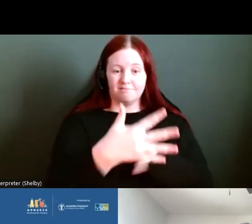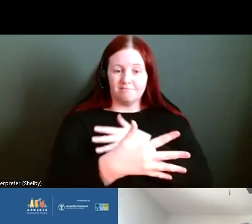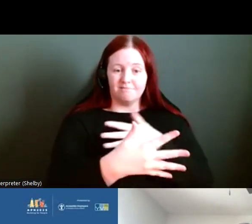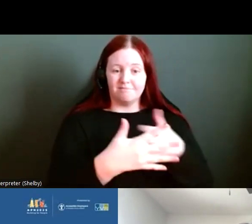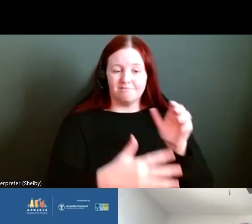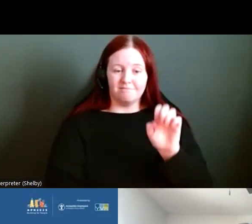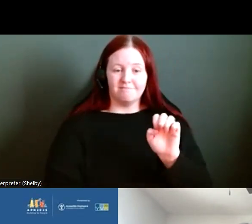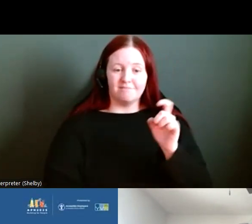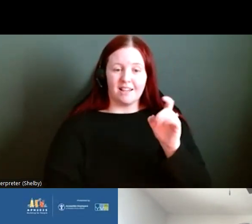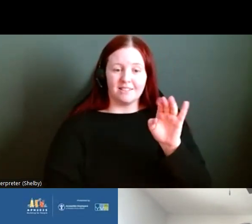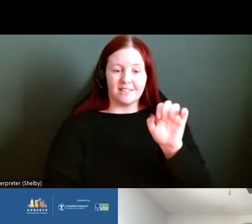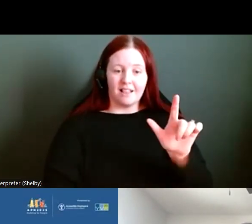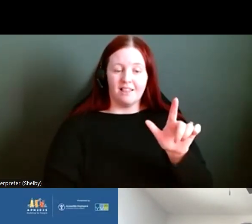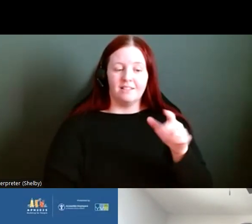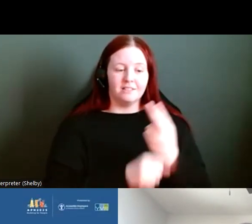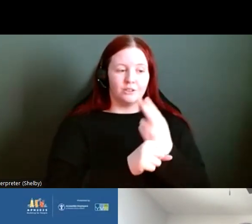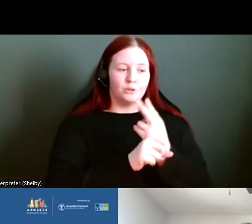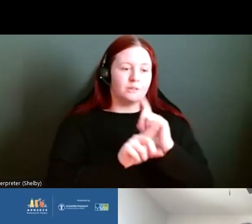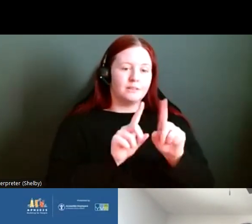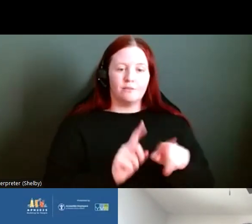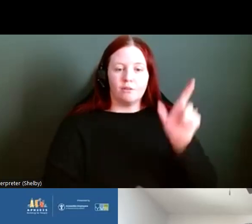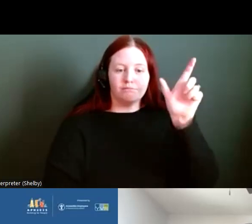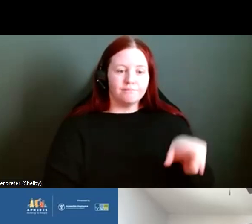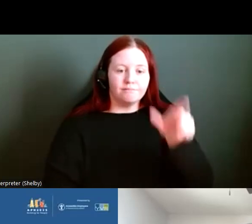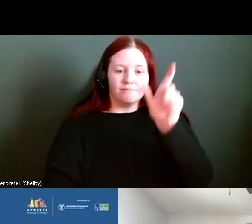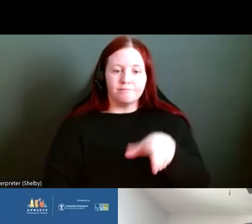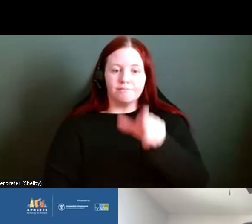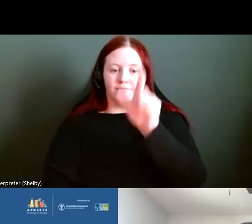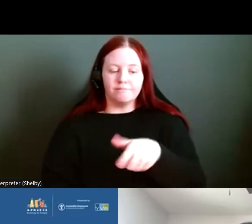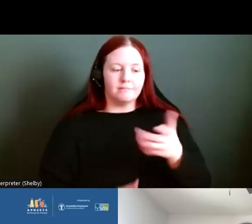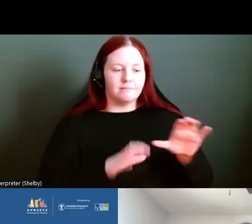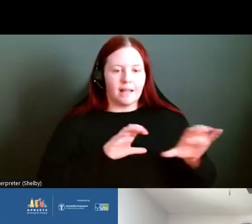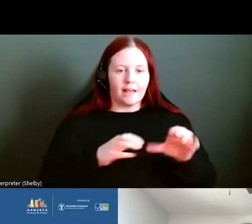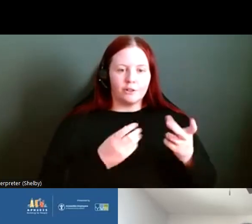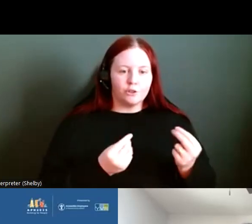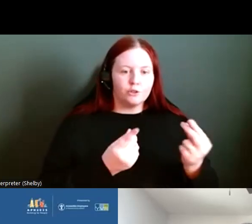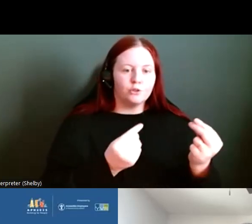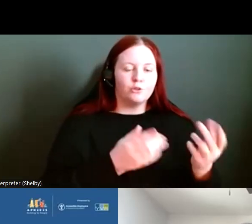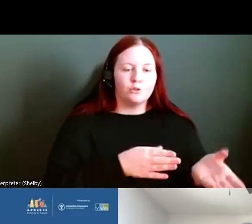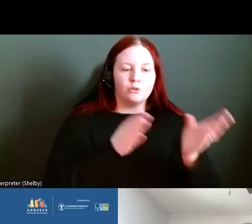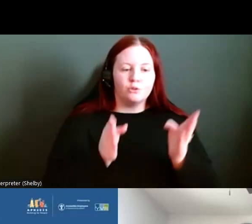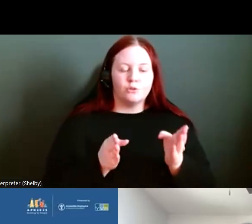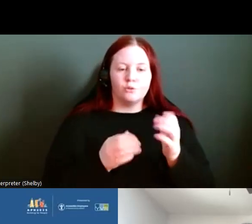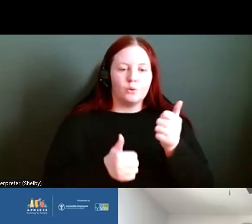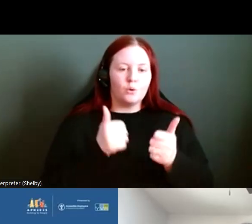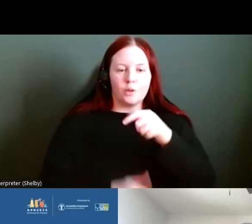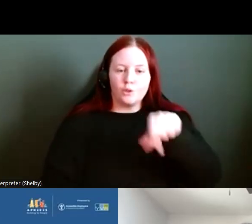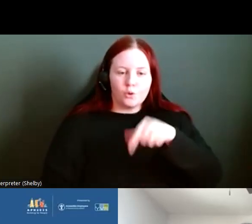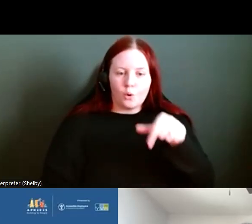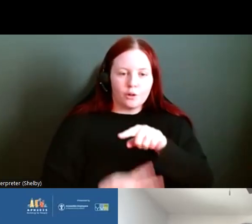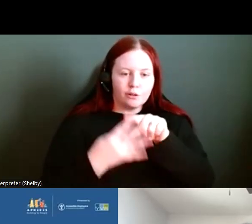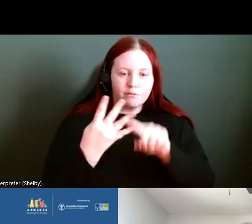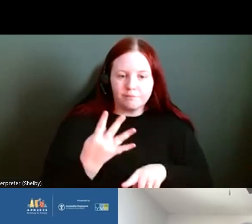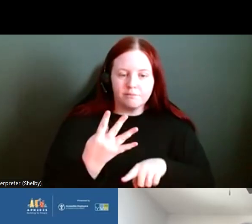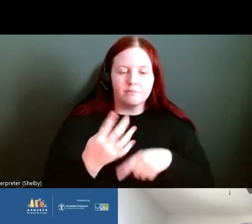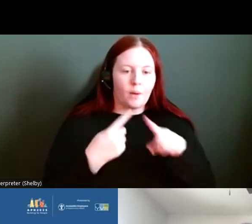then they put different columns where they have what action they want to take, what quarter they plan on taking the action,